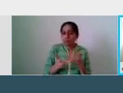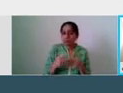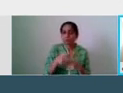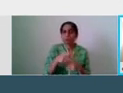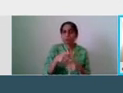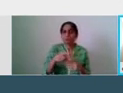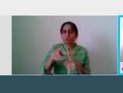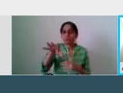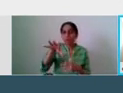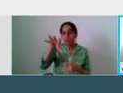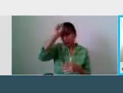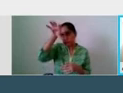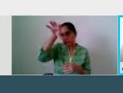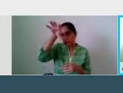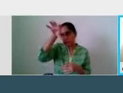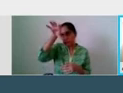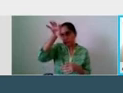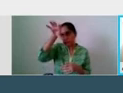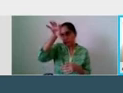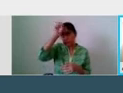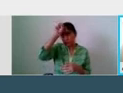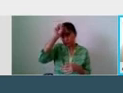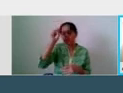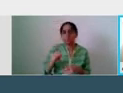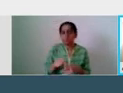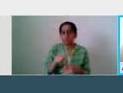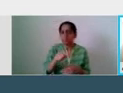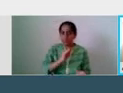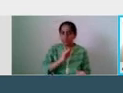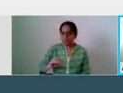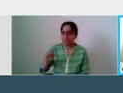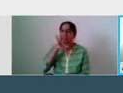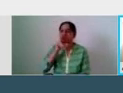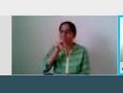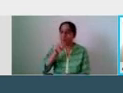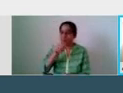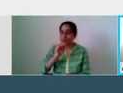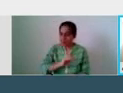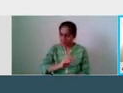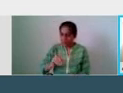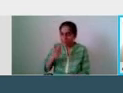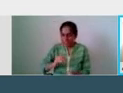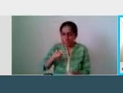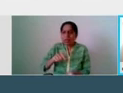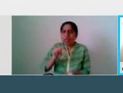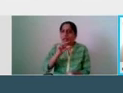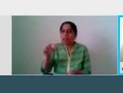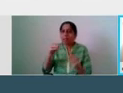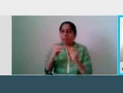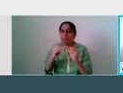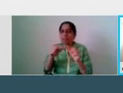the stage of babbling okay babbling babbling is a technical term in psycholinguistics literature